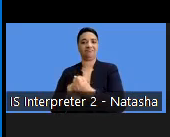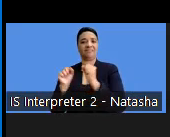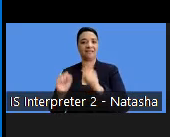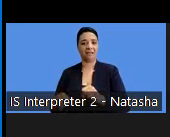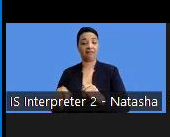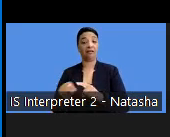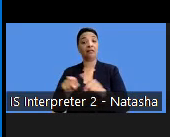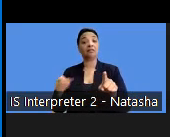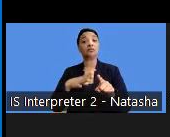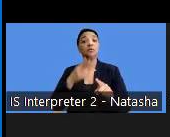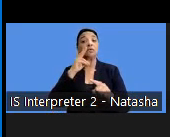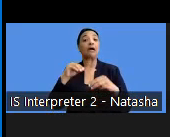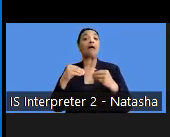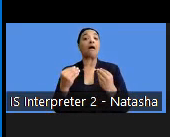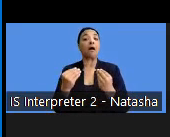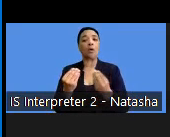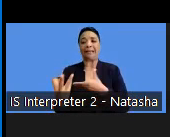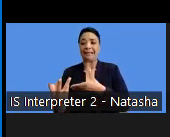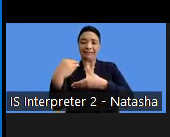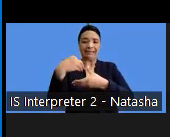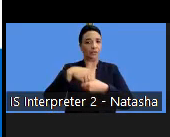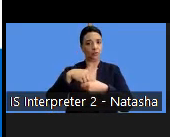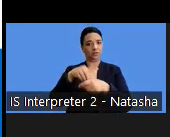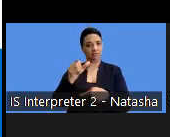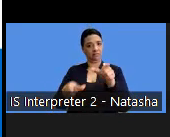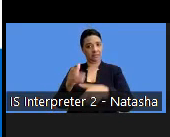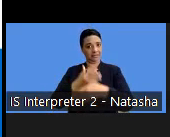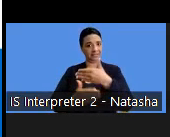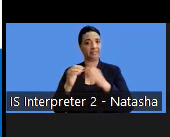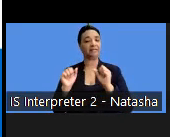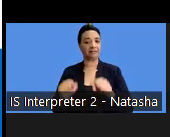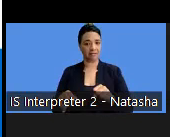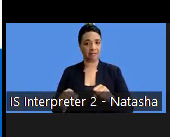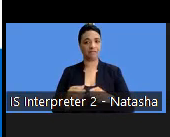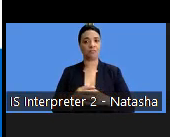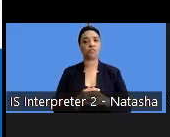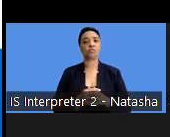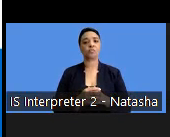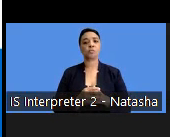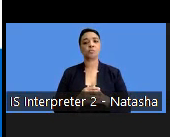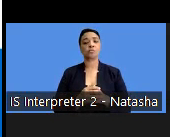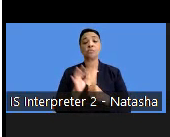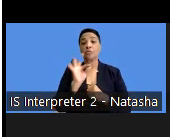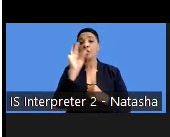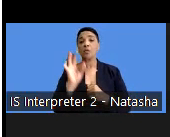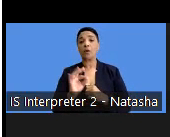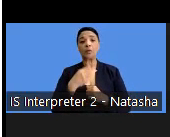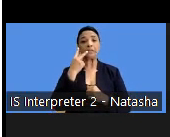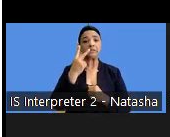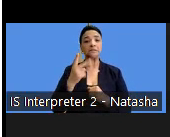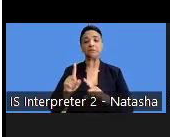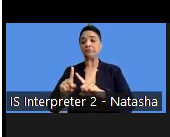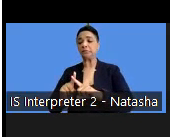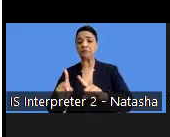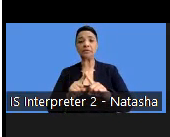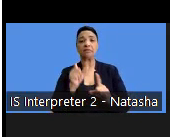reviewing many proposals to make sure in different sectors in different fields to make sure that